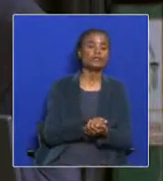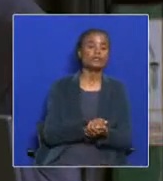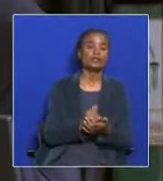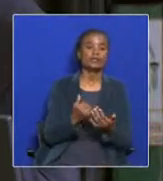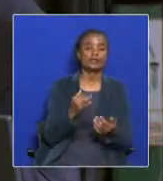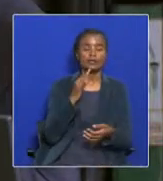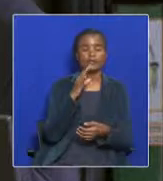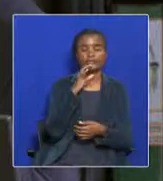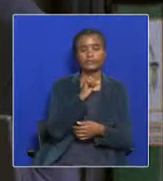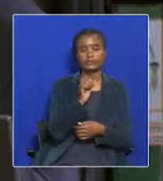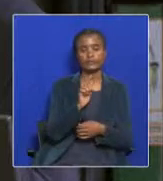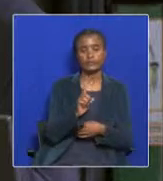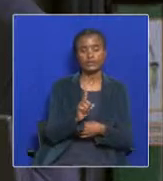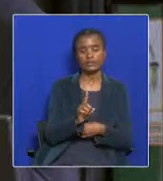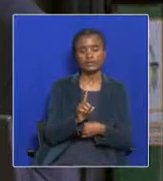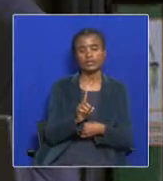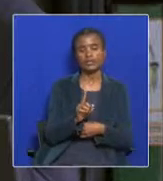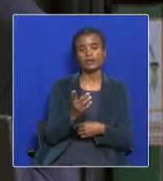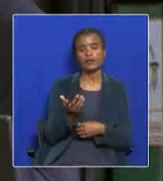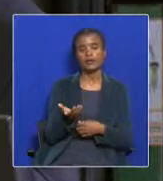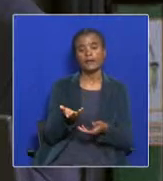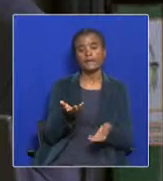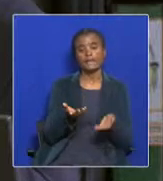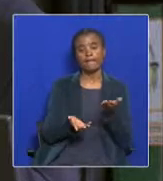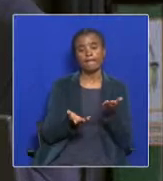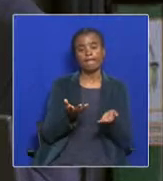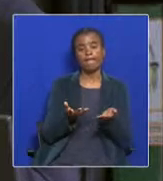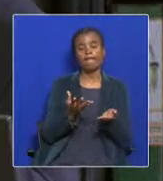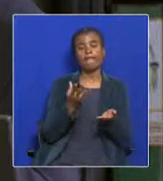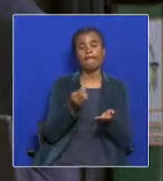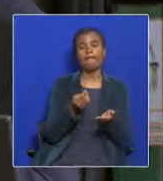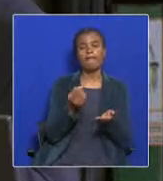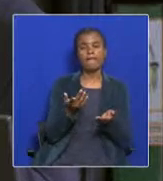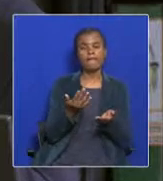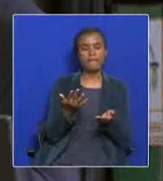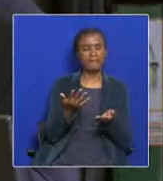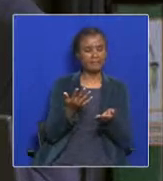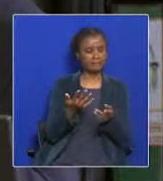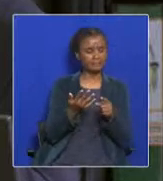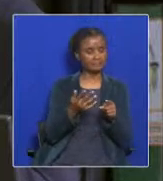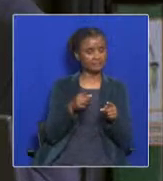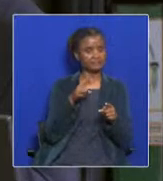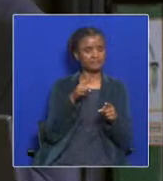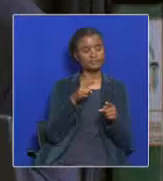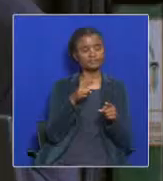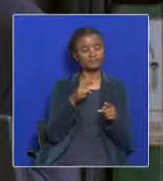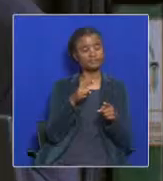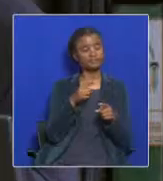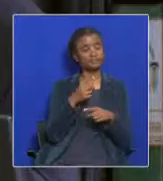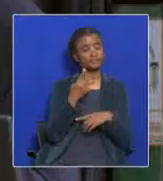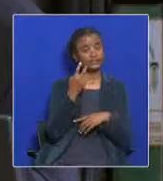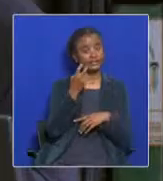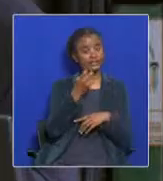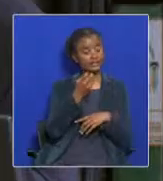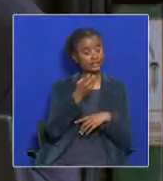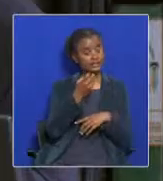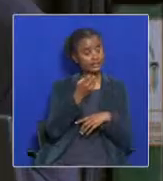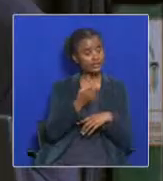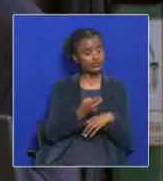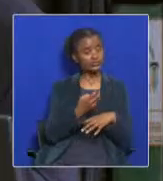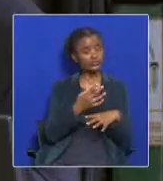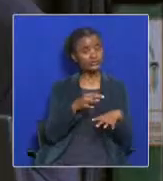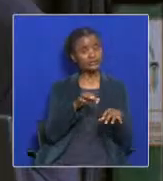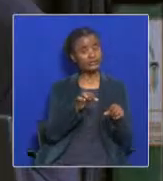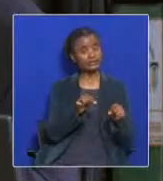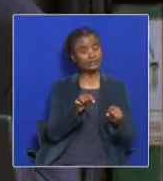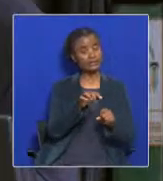there must be quite a lot of searches and seizures in that area, the CHC depot. I assume so.